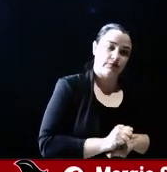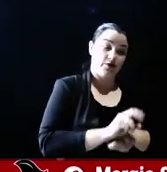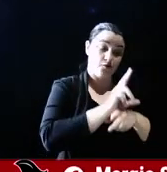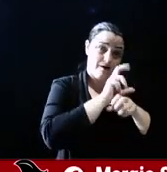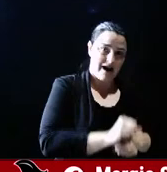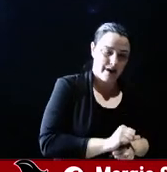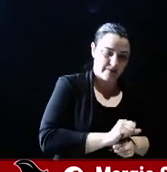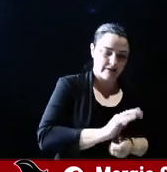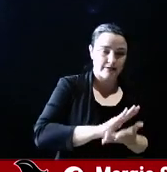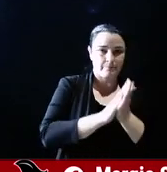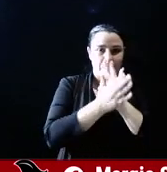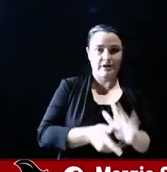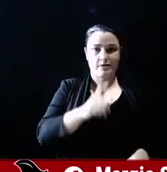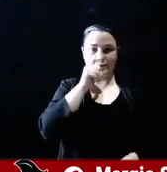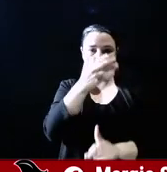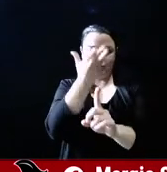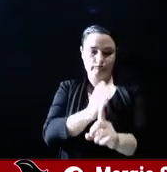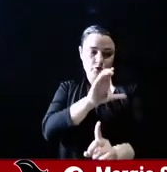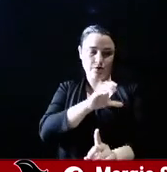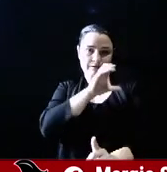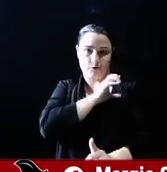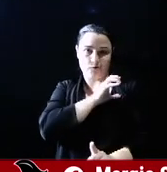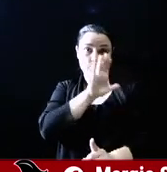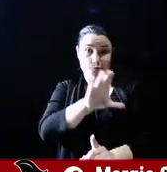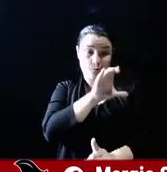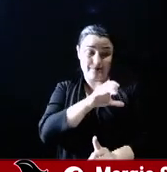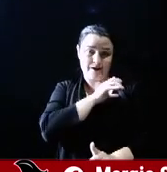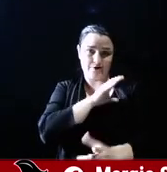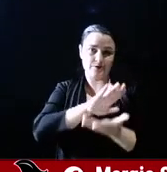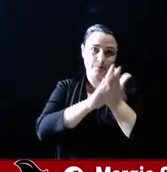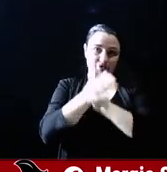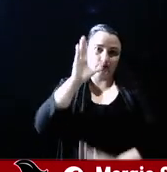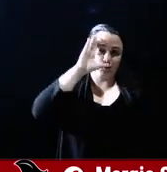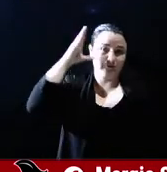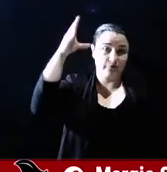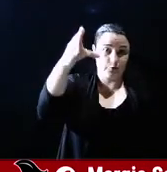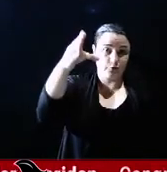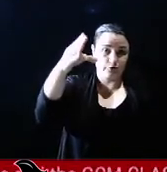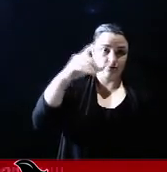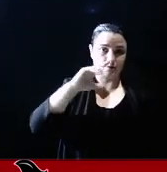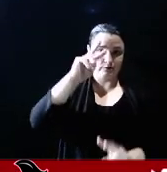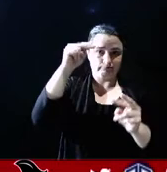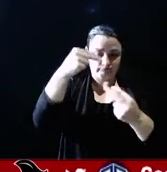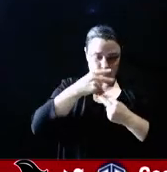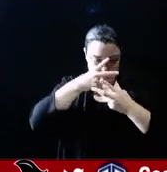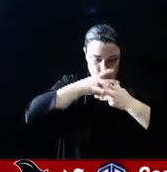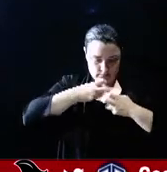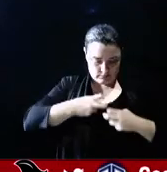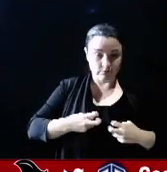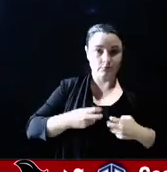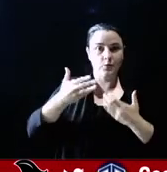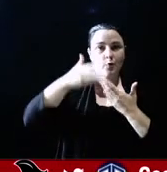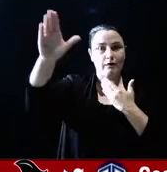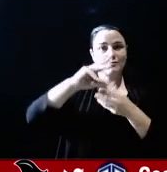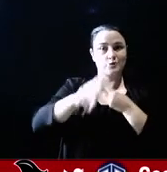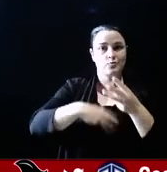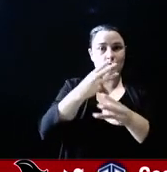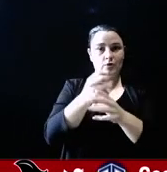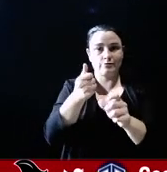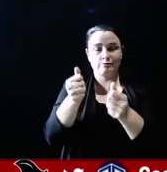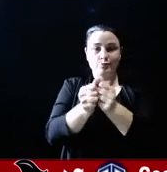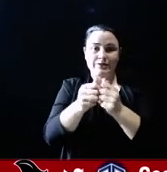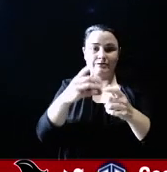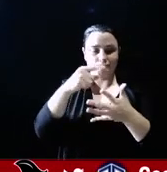character. And watch your character, it becomes your destiny. Look inside yourself, go out into this world with these thoughts, and create your